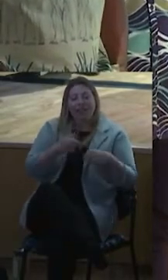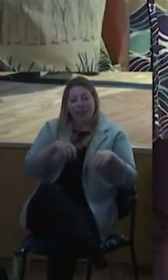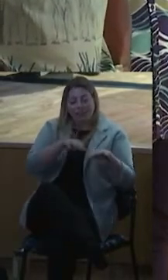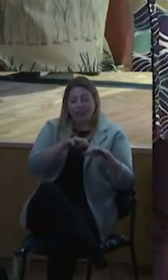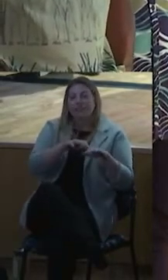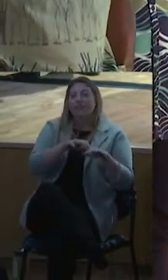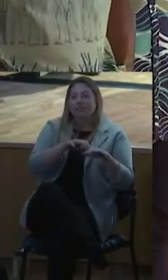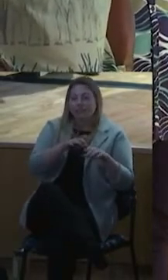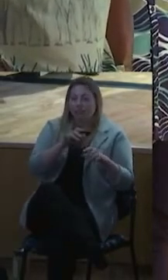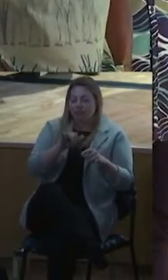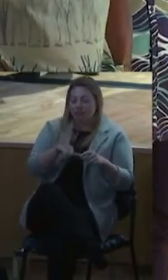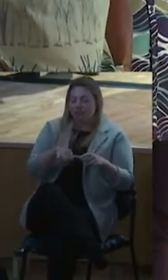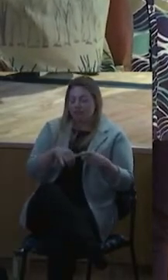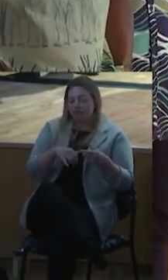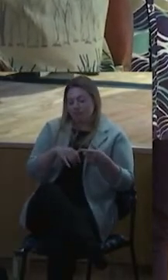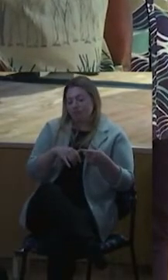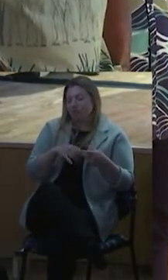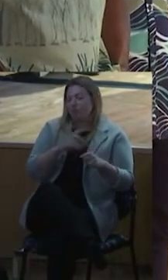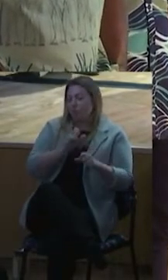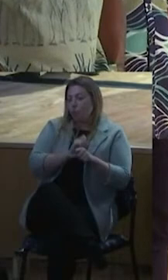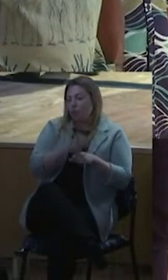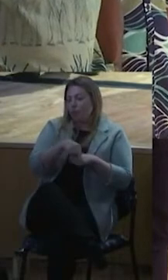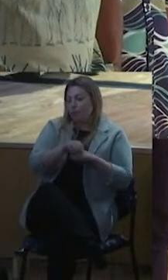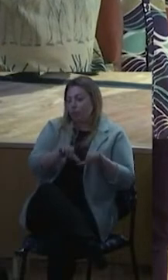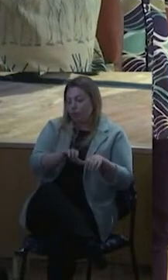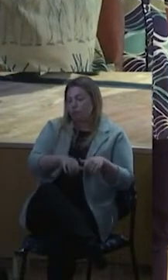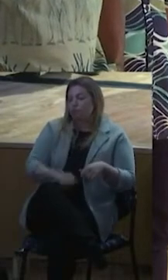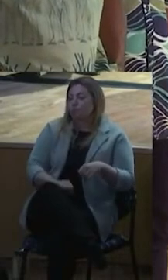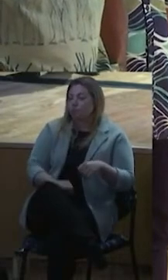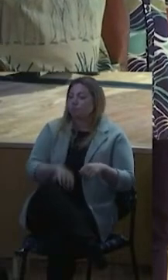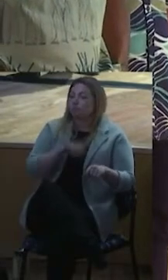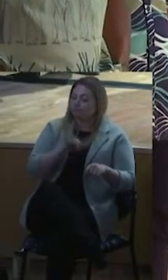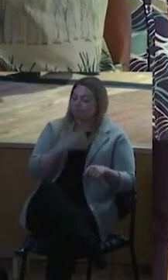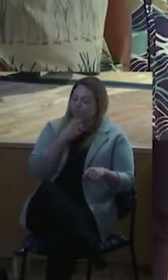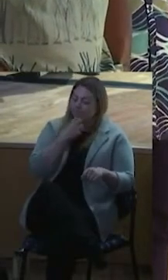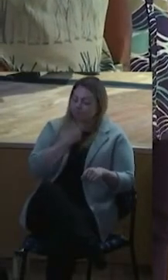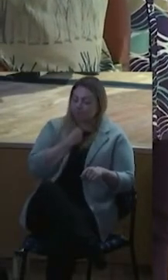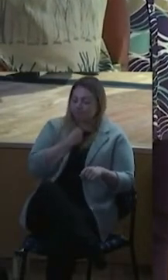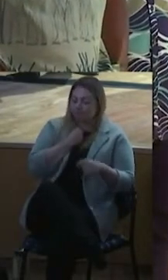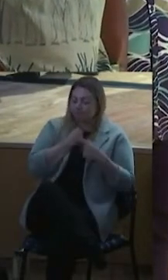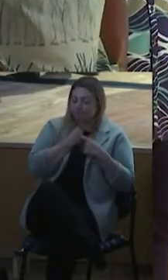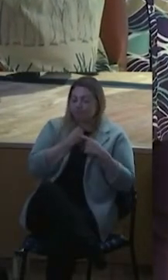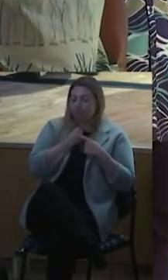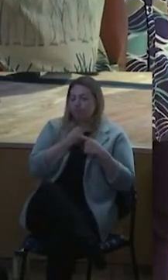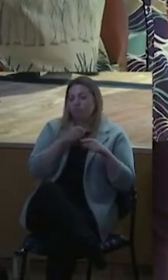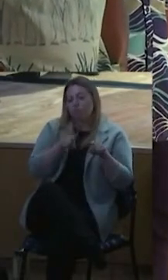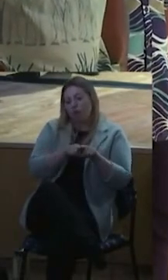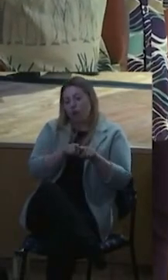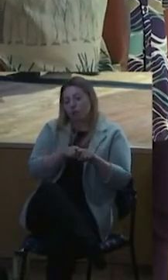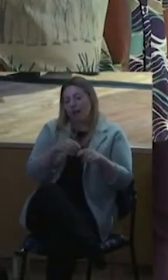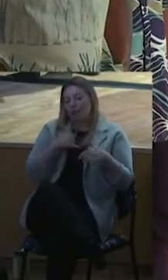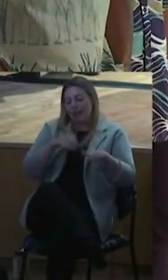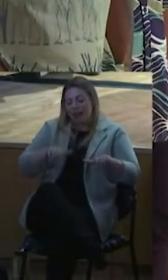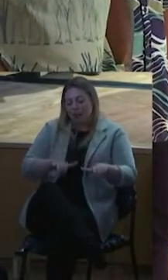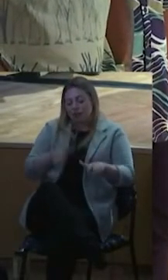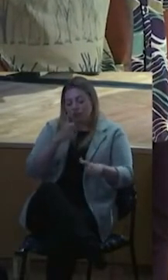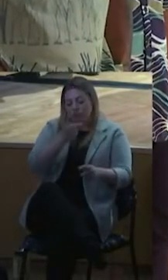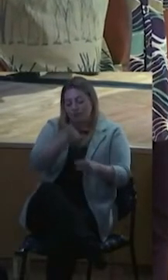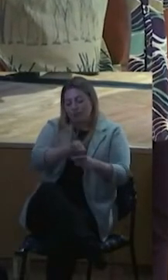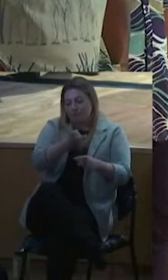do is called malama aina. Aloha aina is a sentiment. Malama aina is an action to care for your